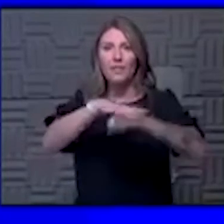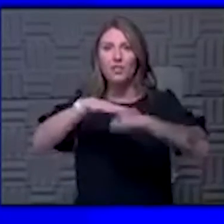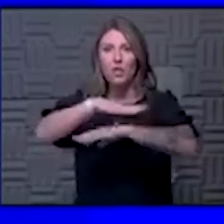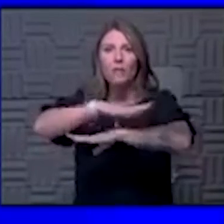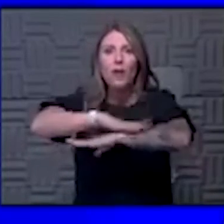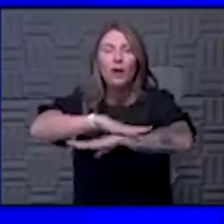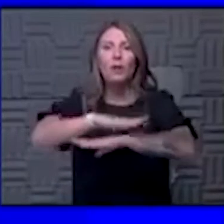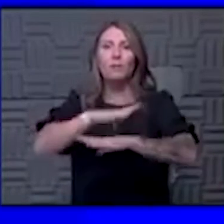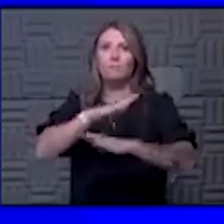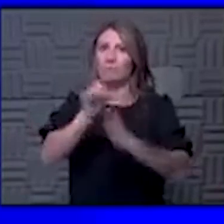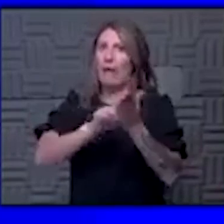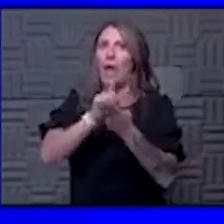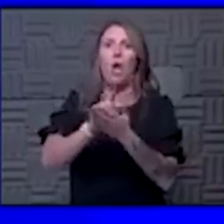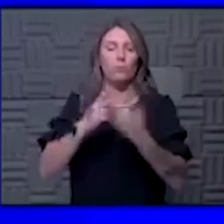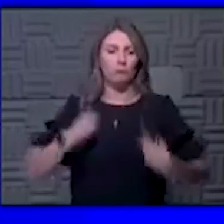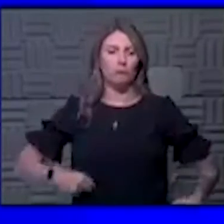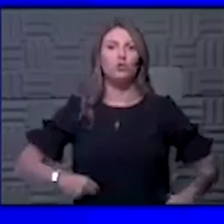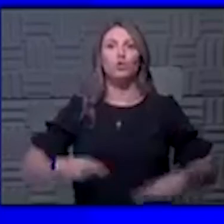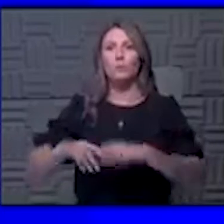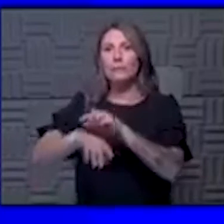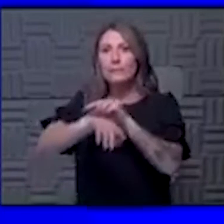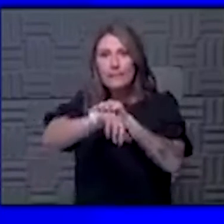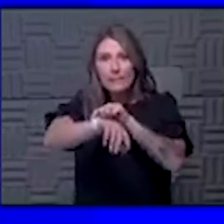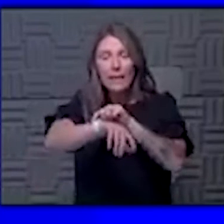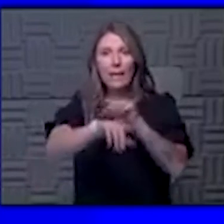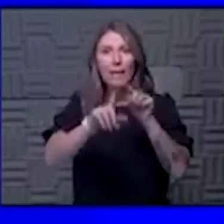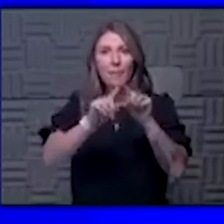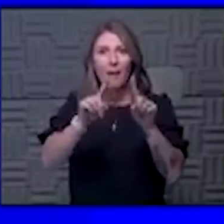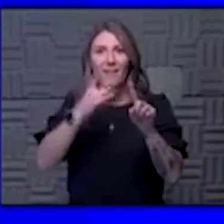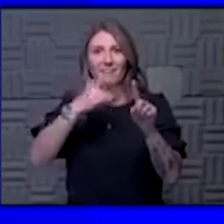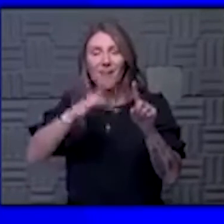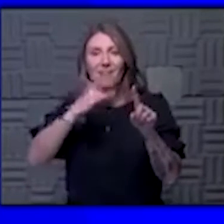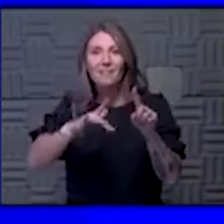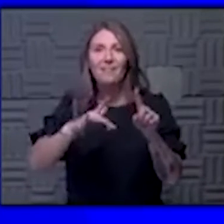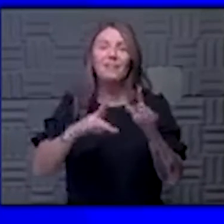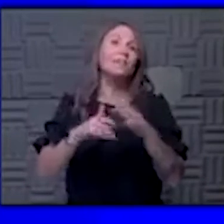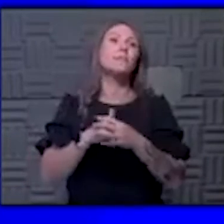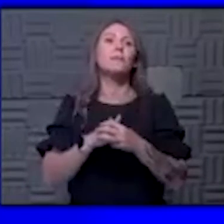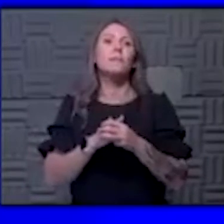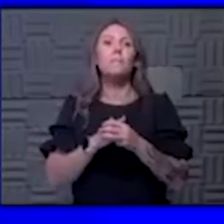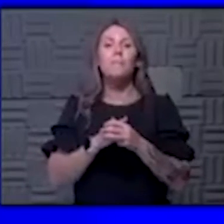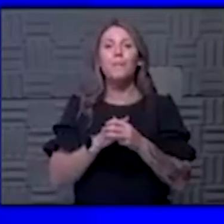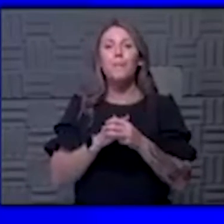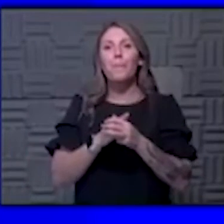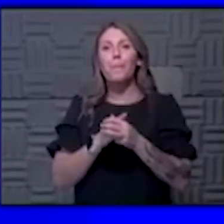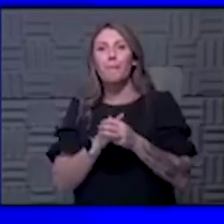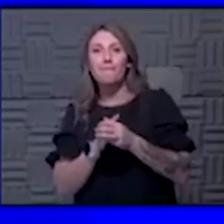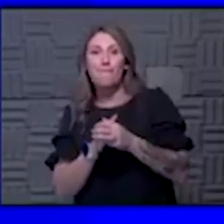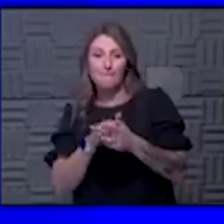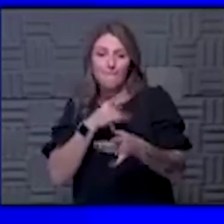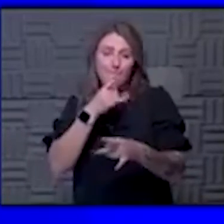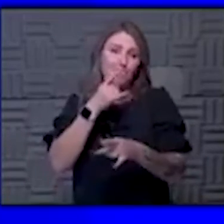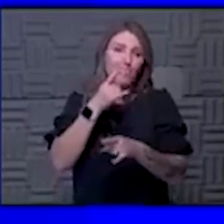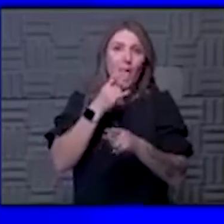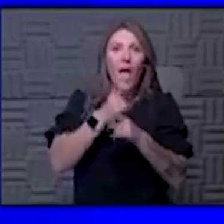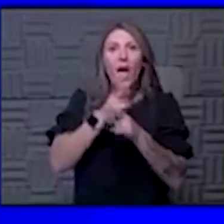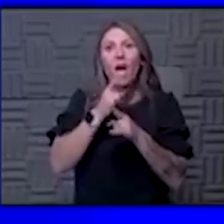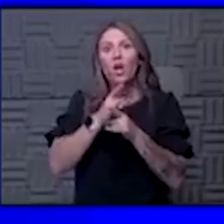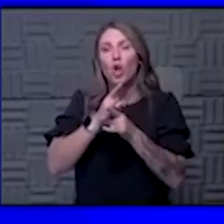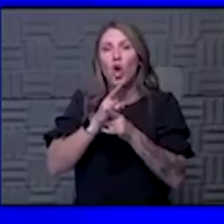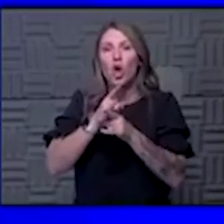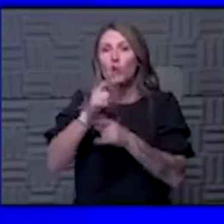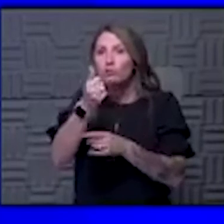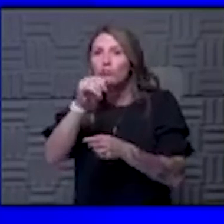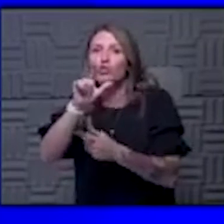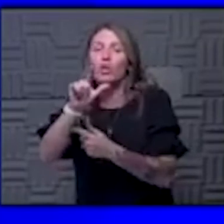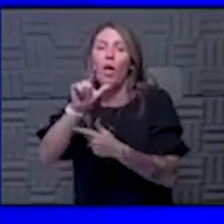human skin based on a small study, but that luckily, the alcohol gel or the alcohol hand sanitizer